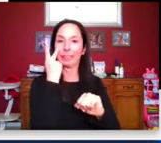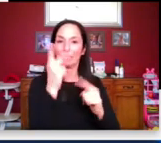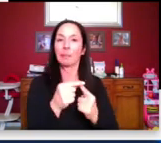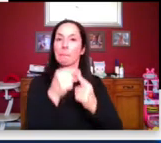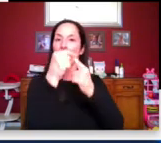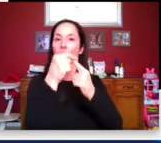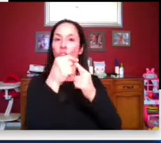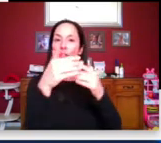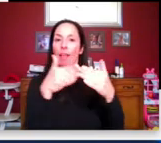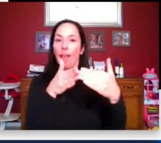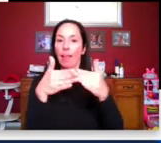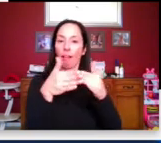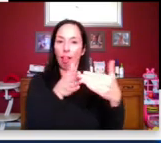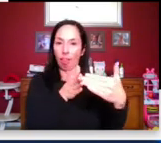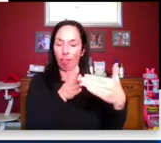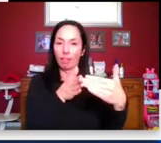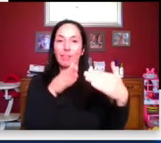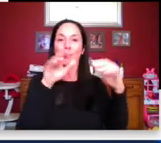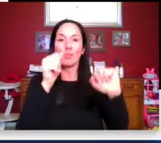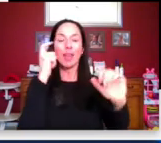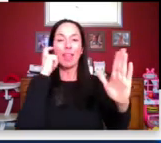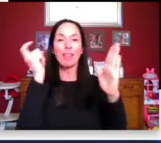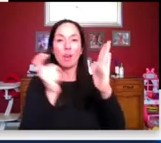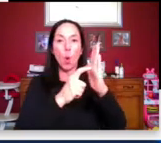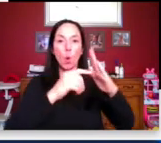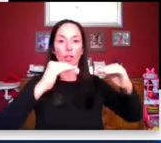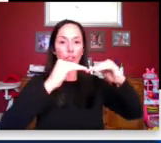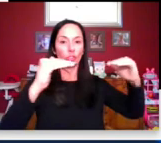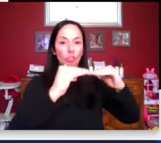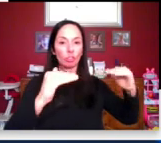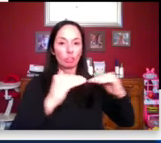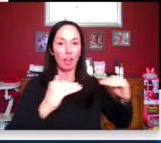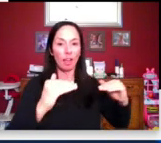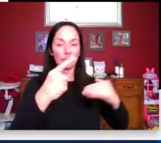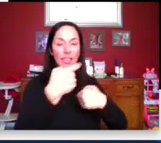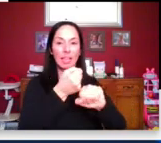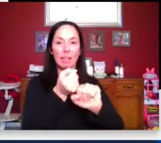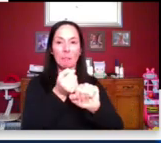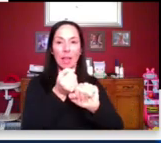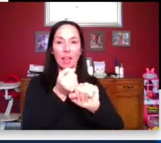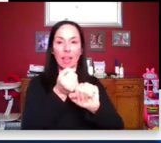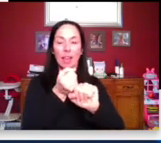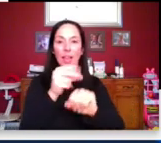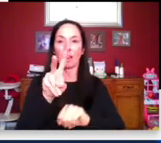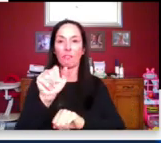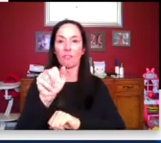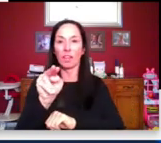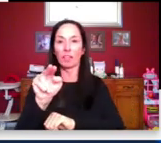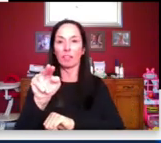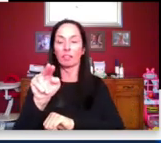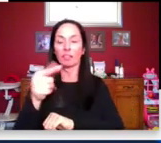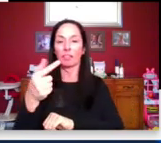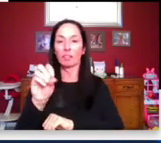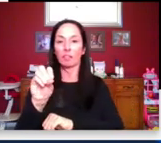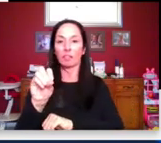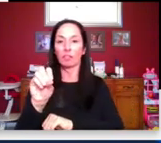are shelves and that he has created Vincent van Gogh's face out of the found objects.